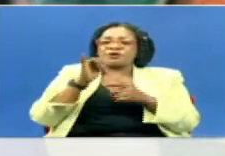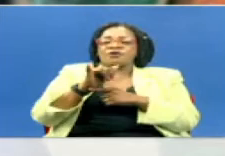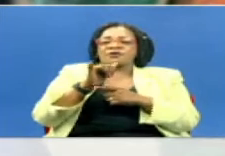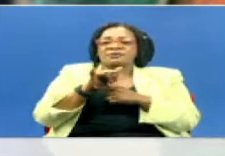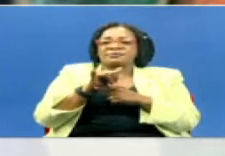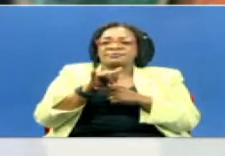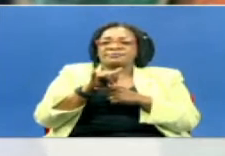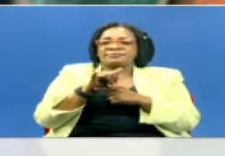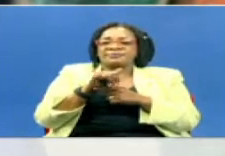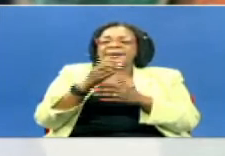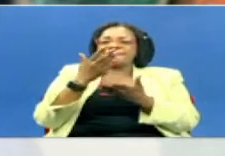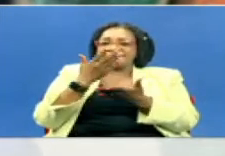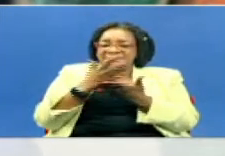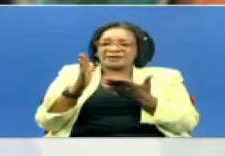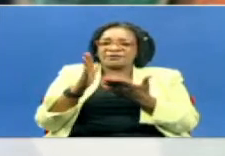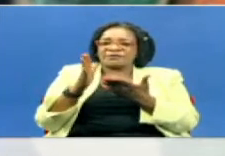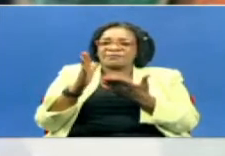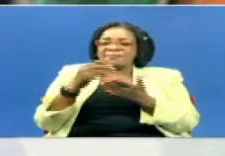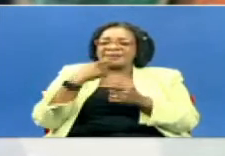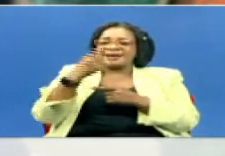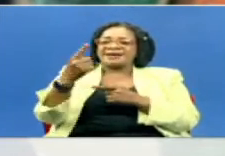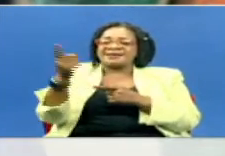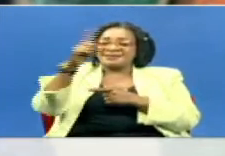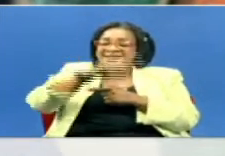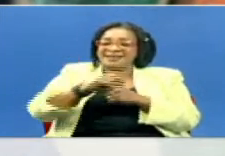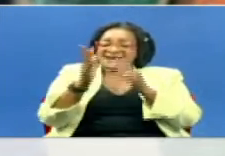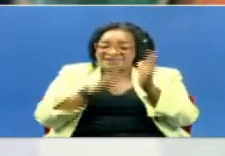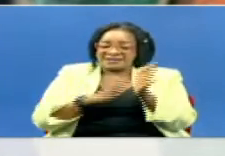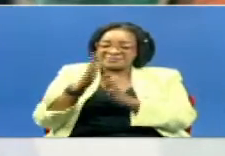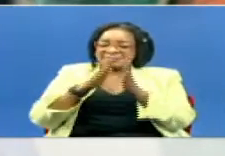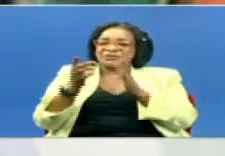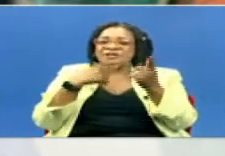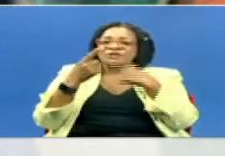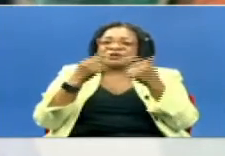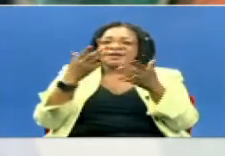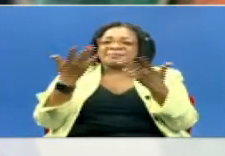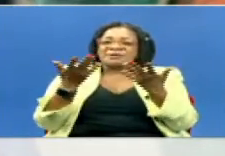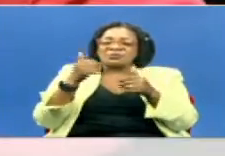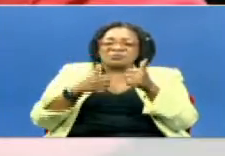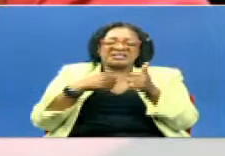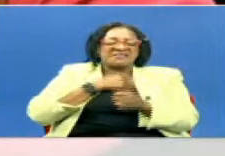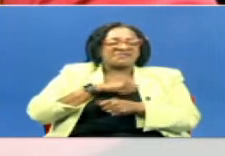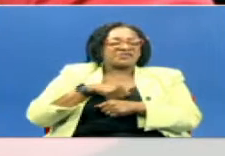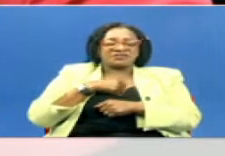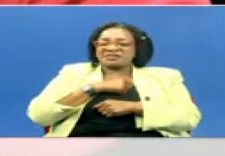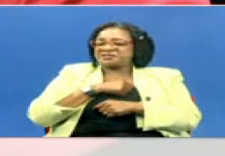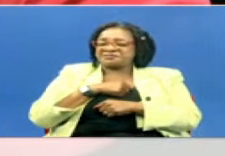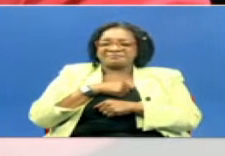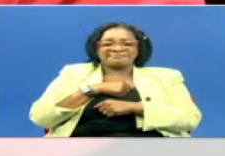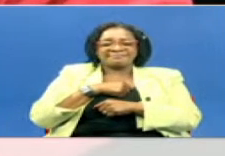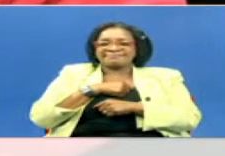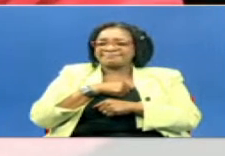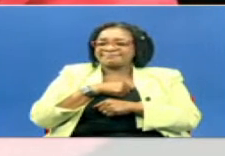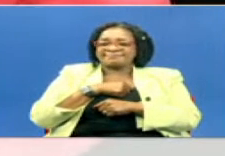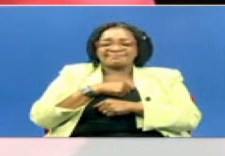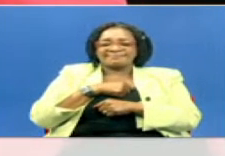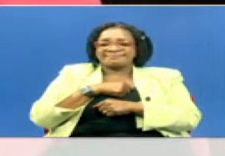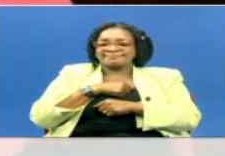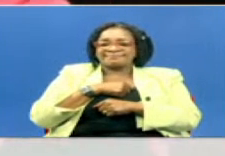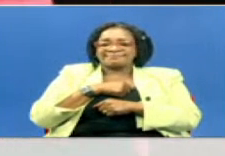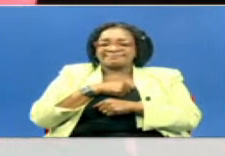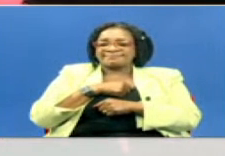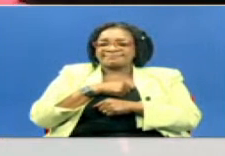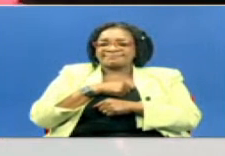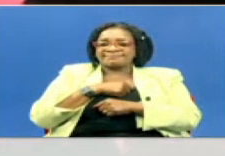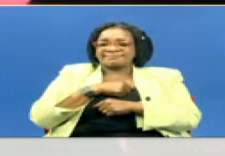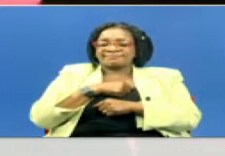That's part of 100 days arrangements you're talking about, which I think is unfortunate. Still back to, you know, my question of exactly what